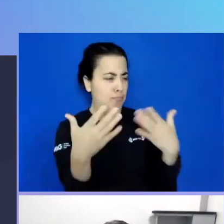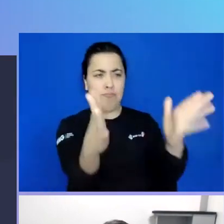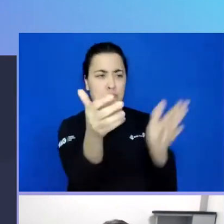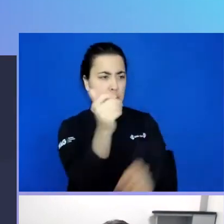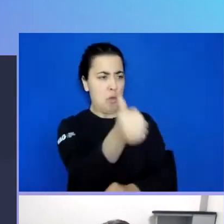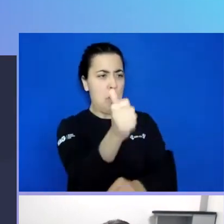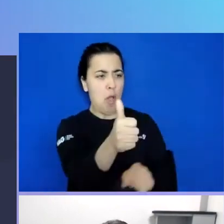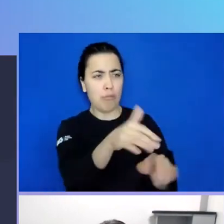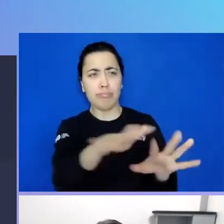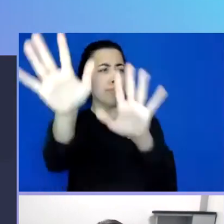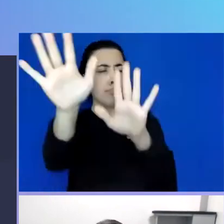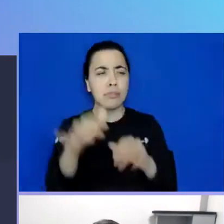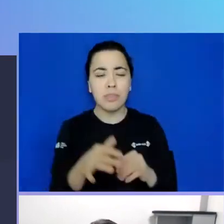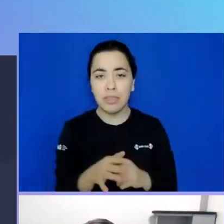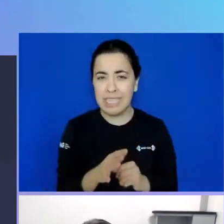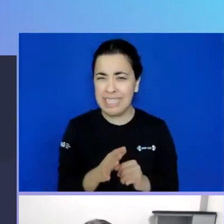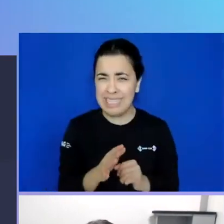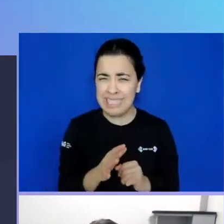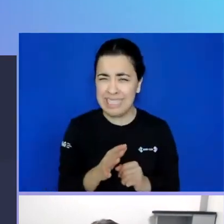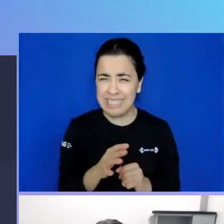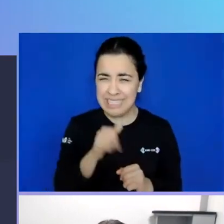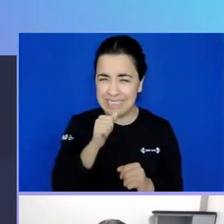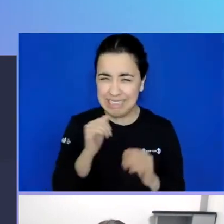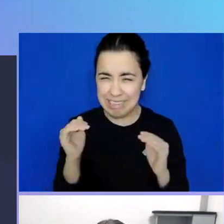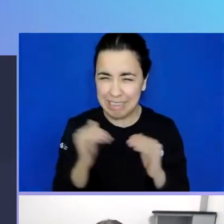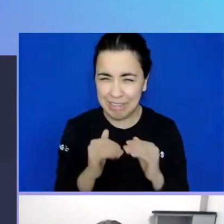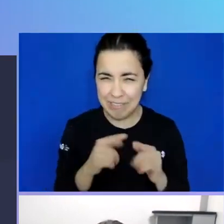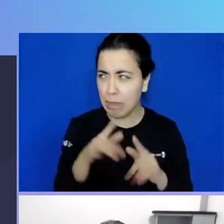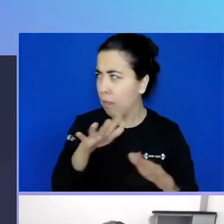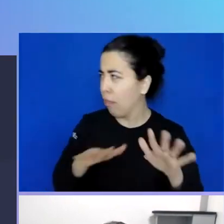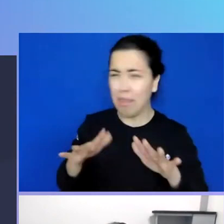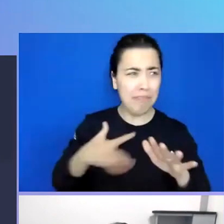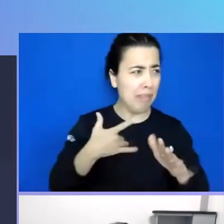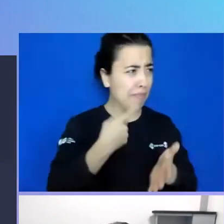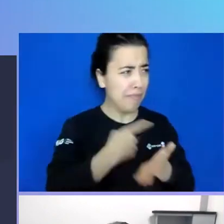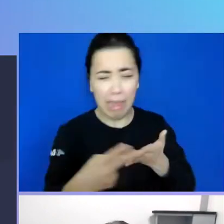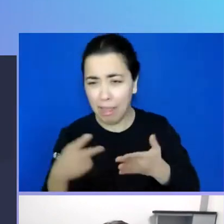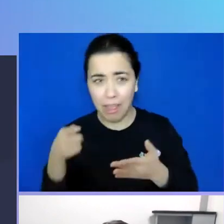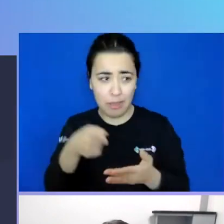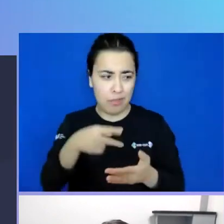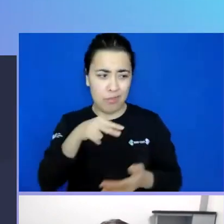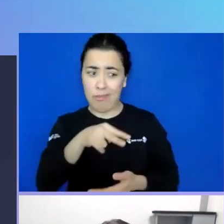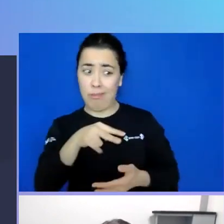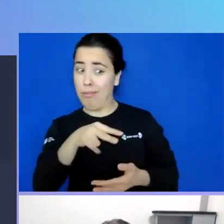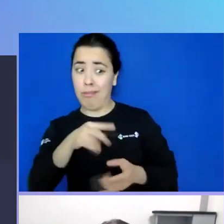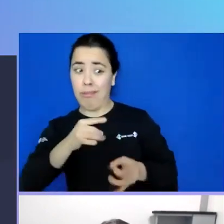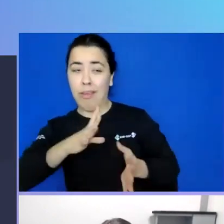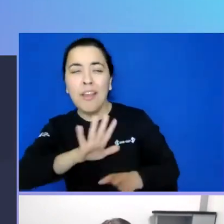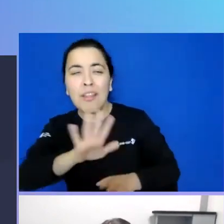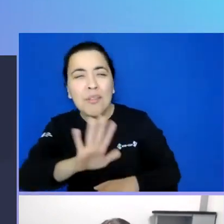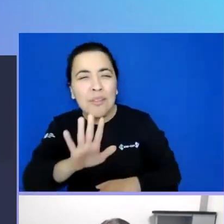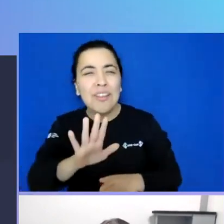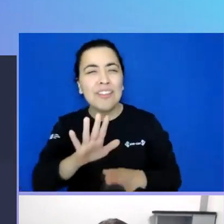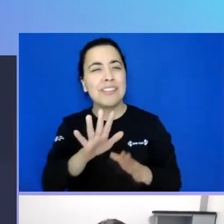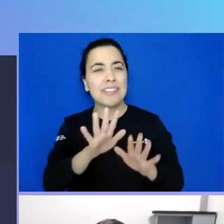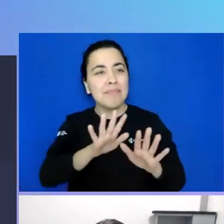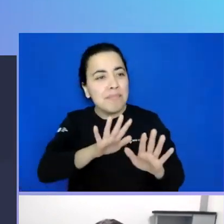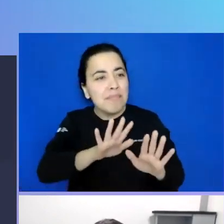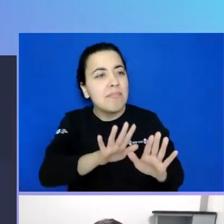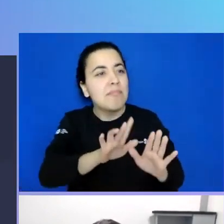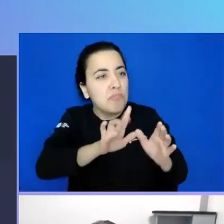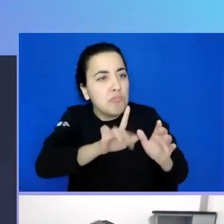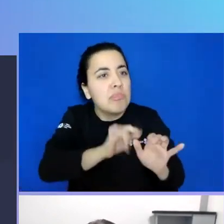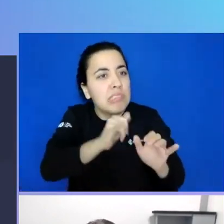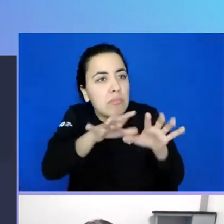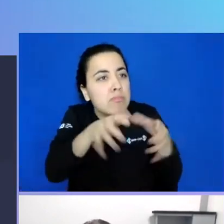That's not very fair to them or to you. It makes everybody feel like they're failing at it. The third time around, the crew leads. You're there